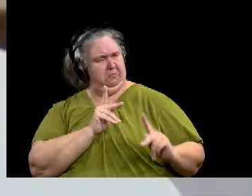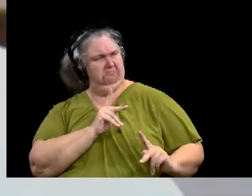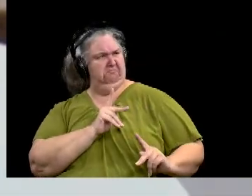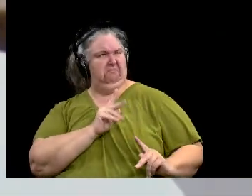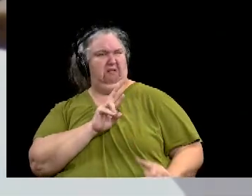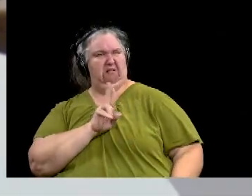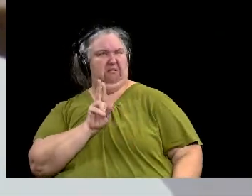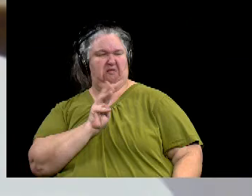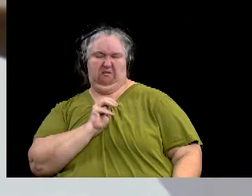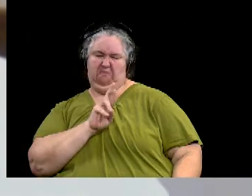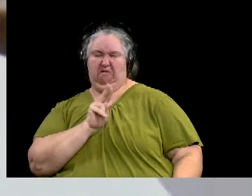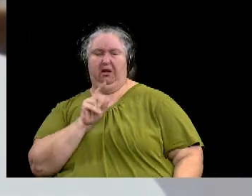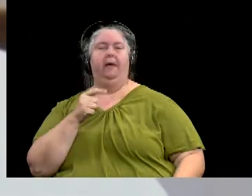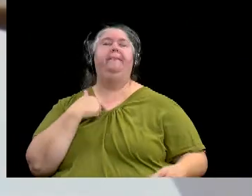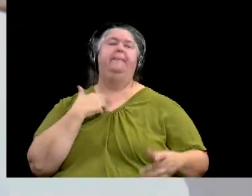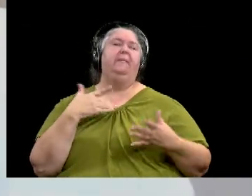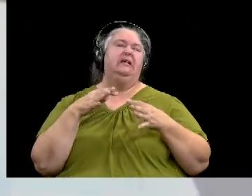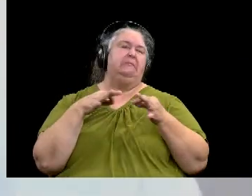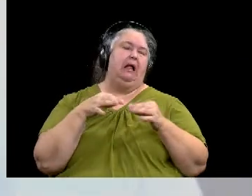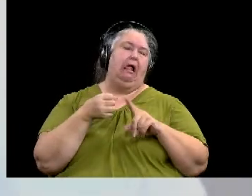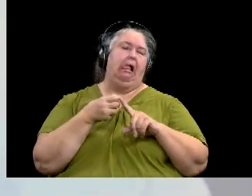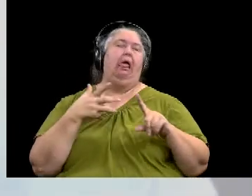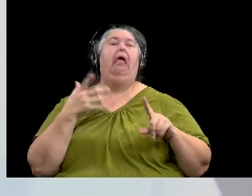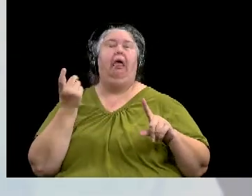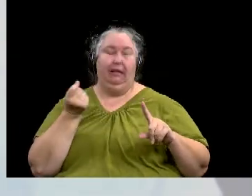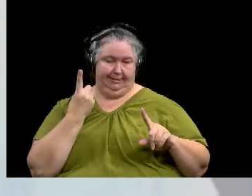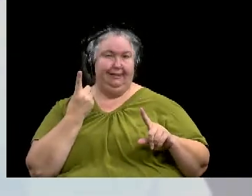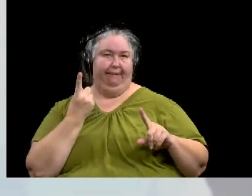me start, though, by just pointing out that